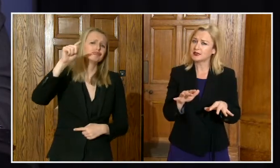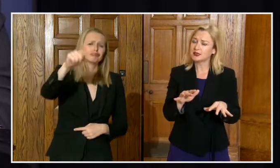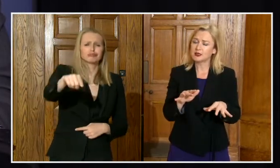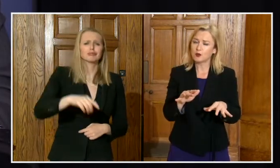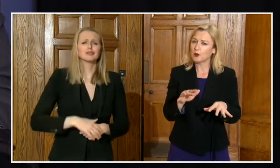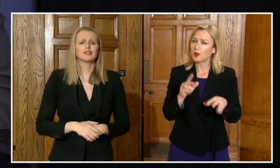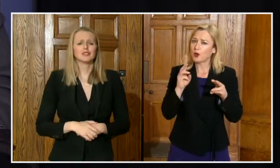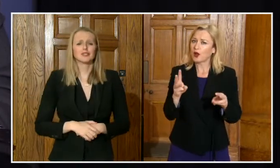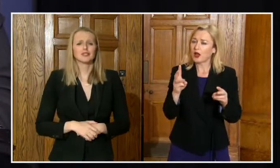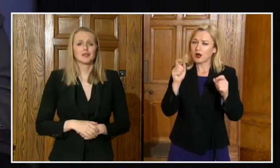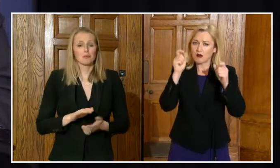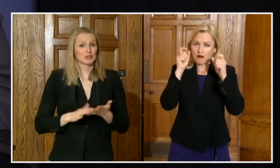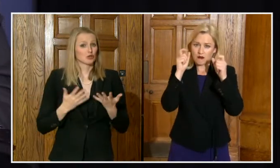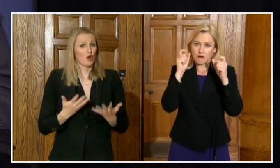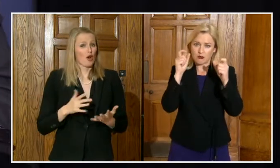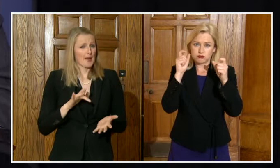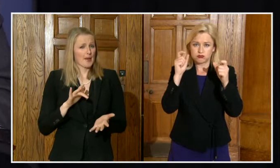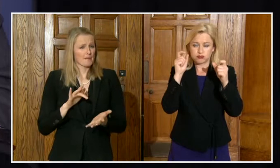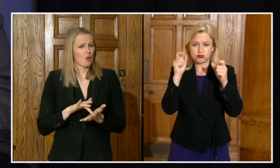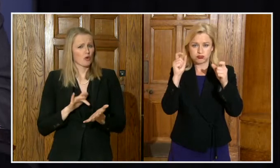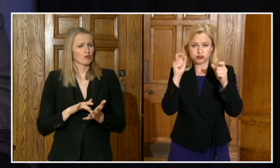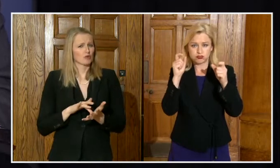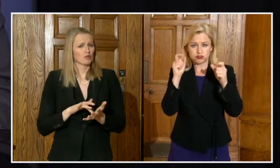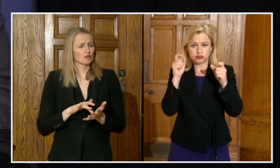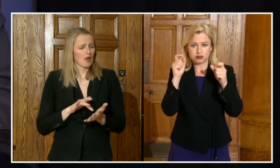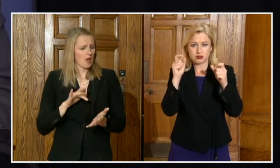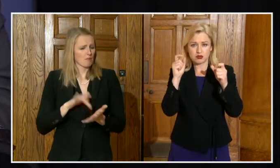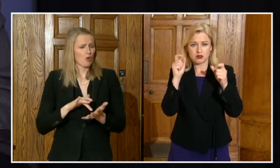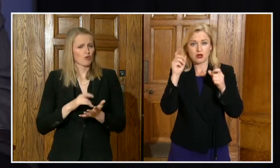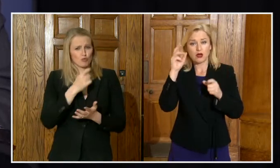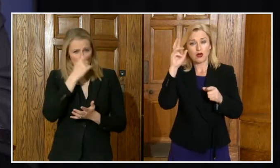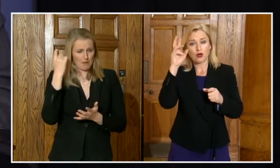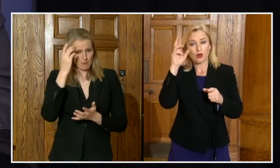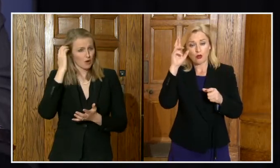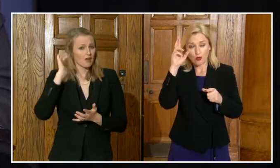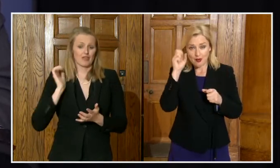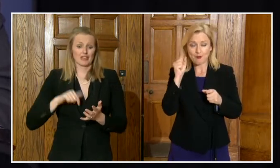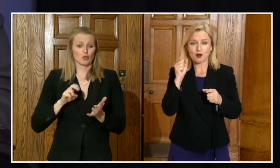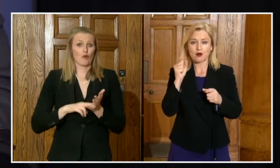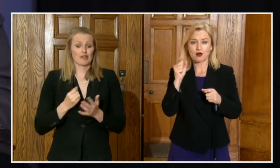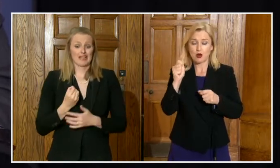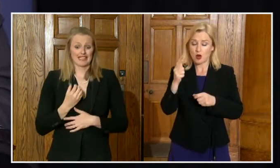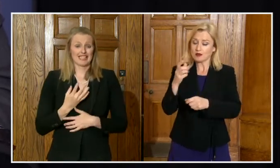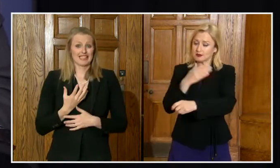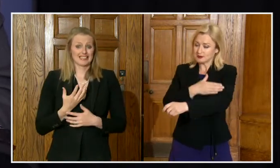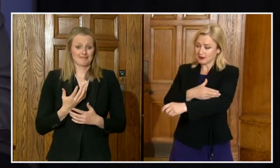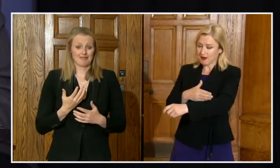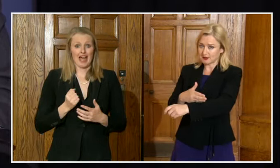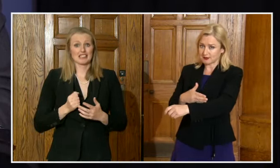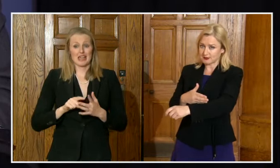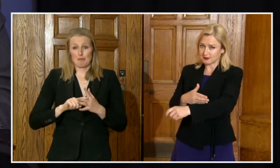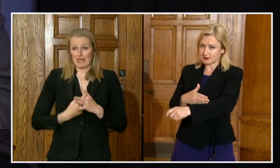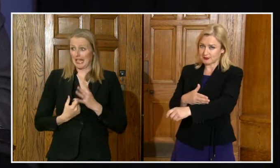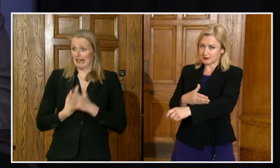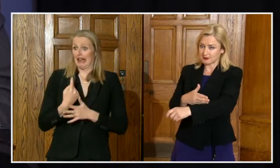It's important that we remember this too will have a beginning, it will have a middle, and it will have an end. But as the Minister reminds